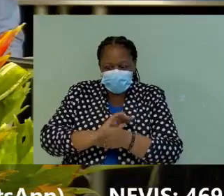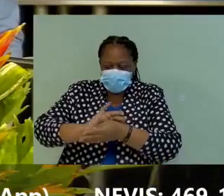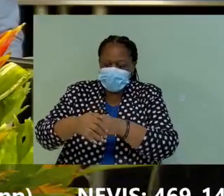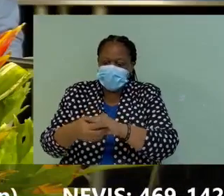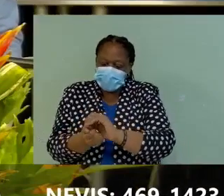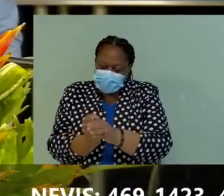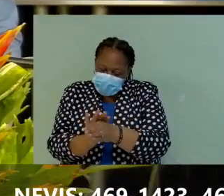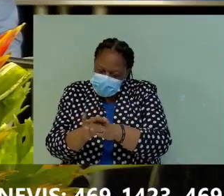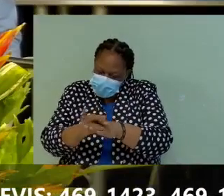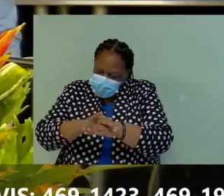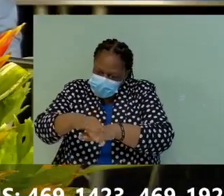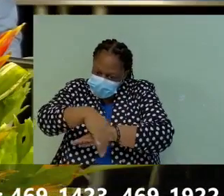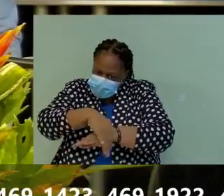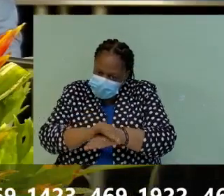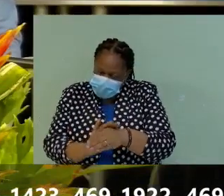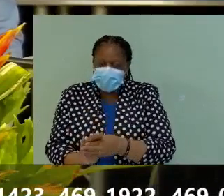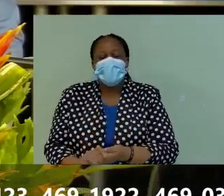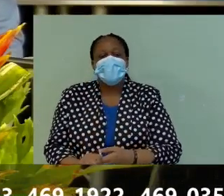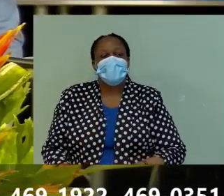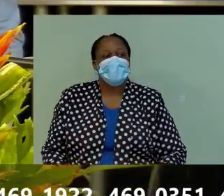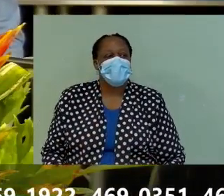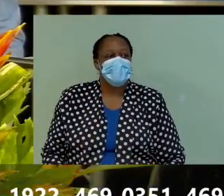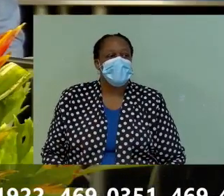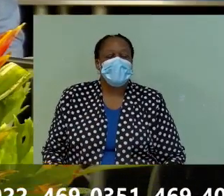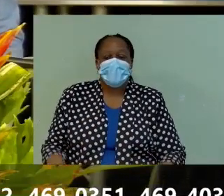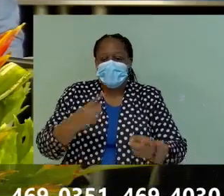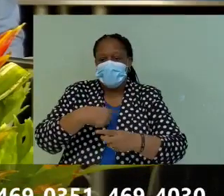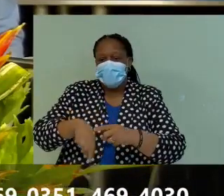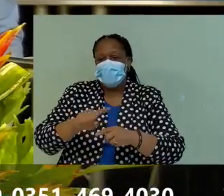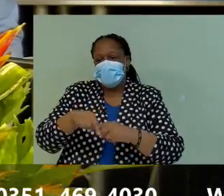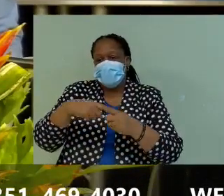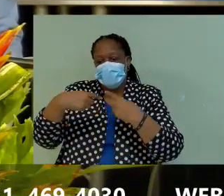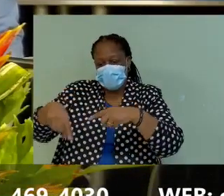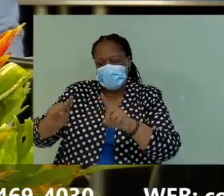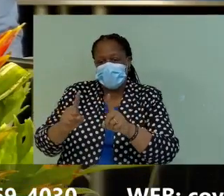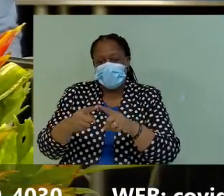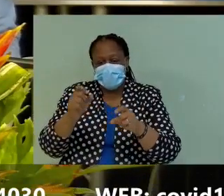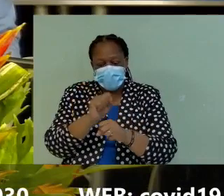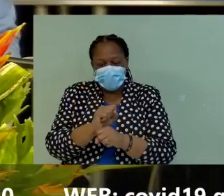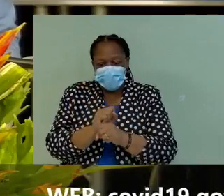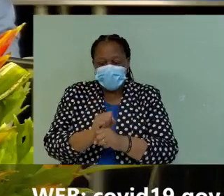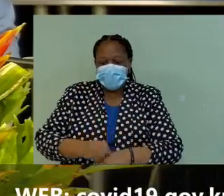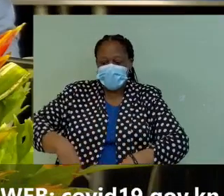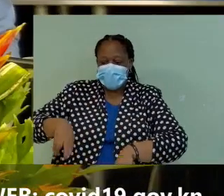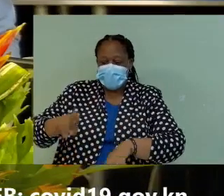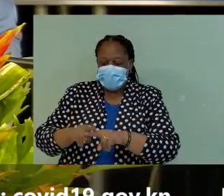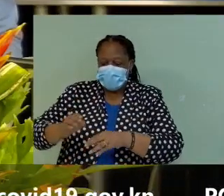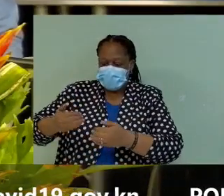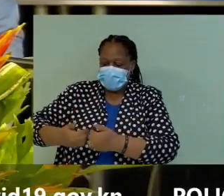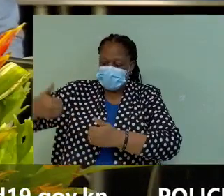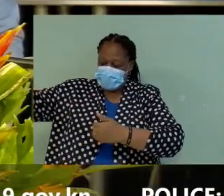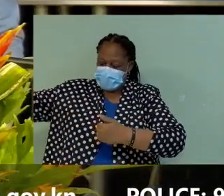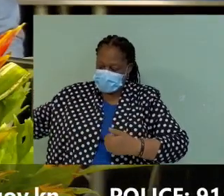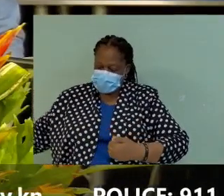traveling to the work site, avoid sitting in groups. Remember to wear your mask.